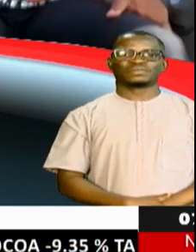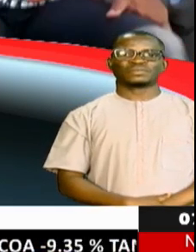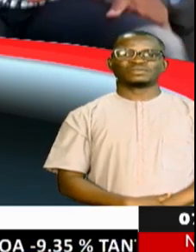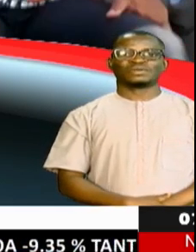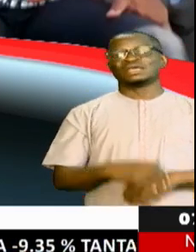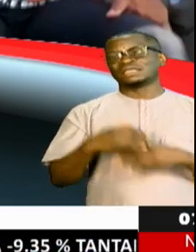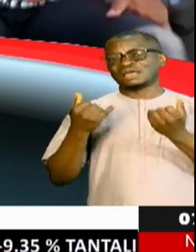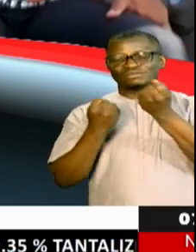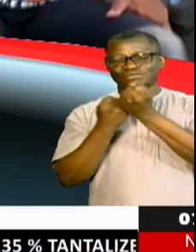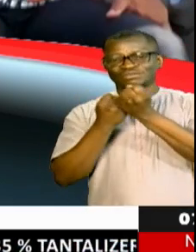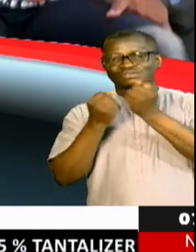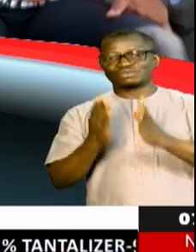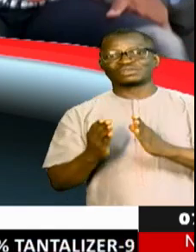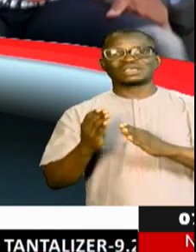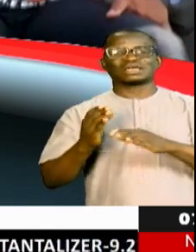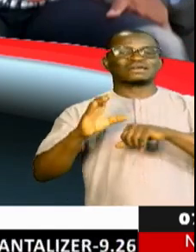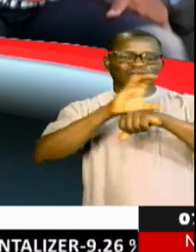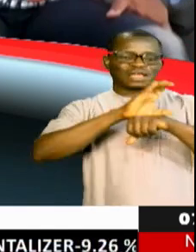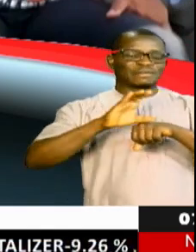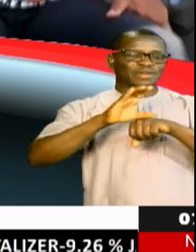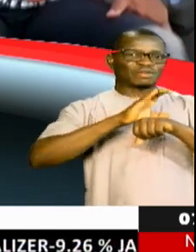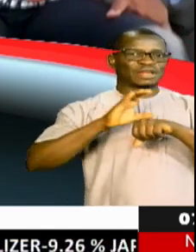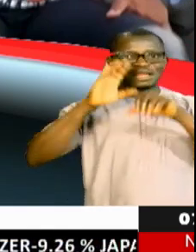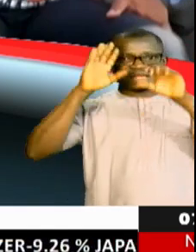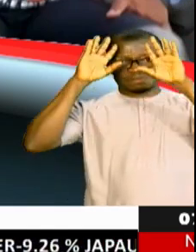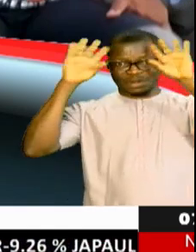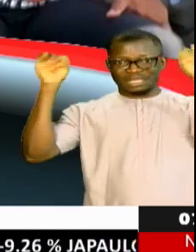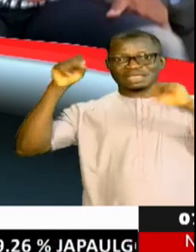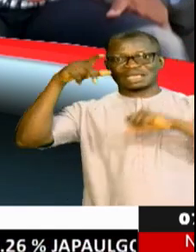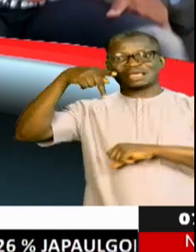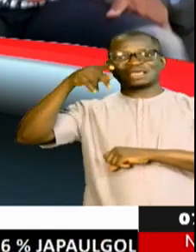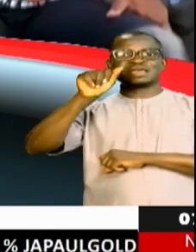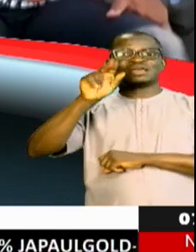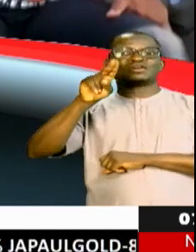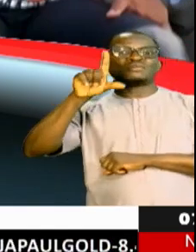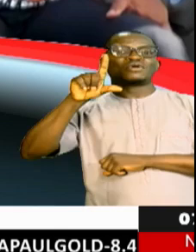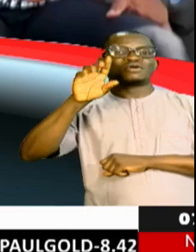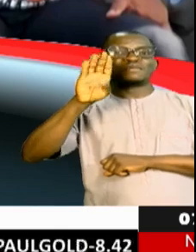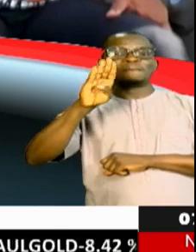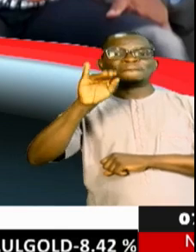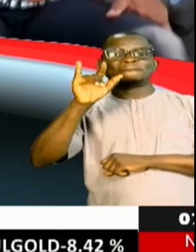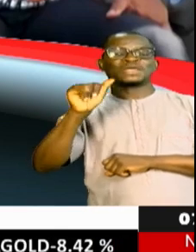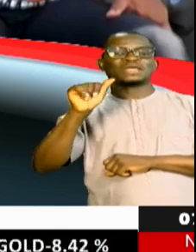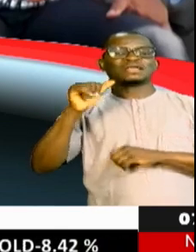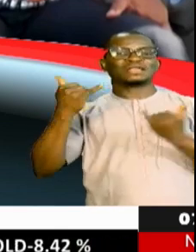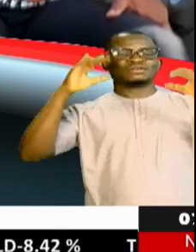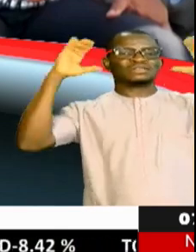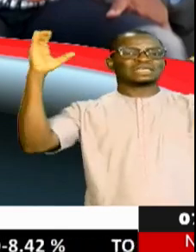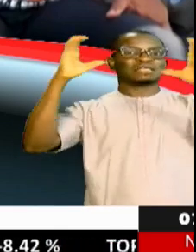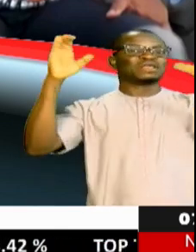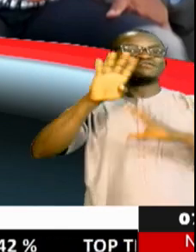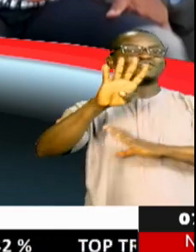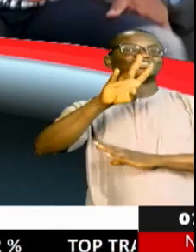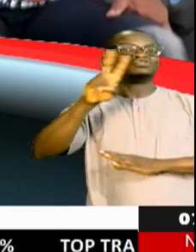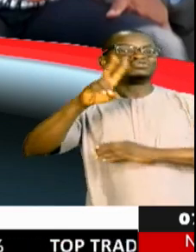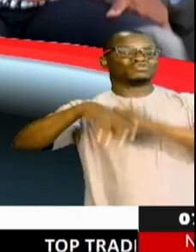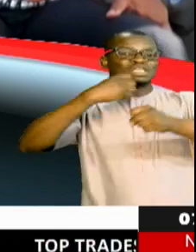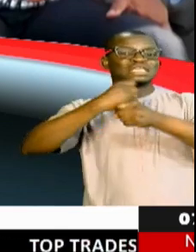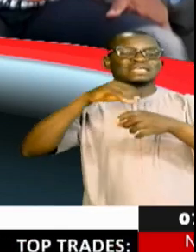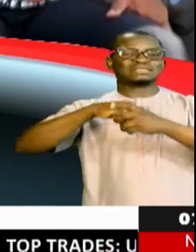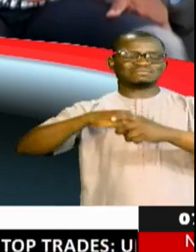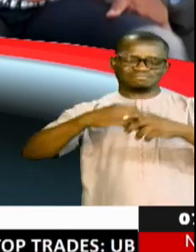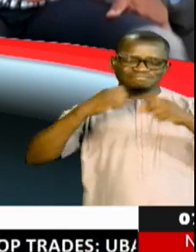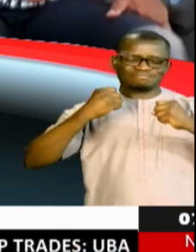Now, supporters of Cameroonian President Paul Biya are celebrating his 42 years in power with rallies,